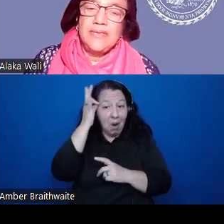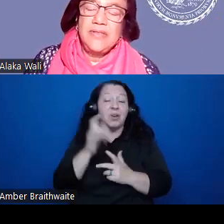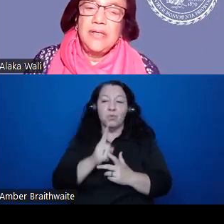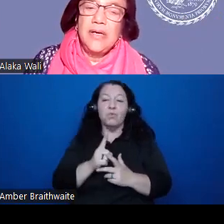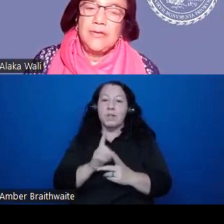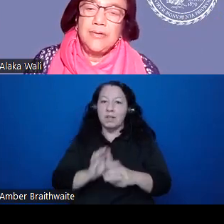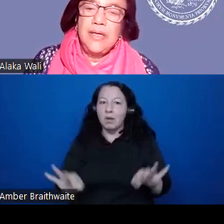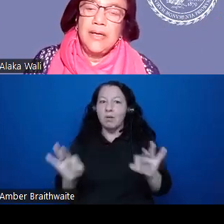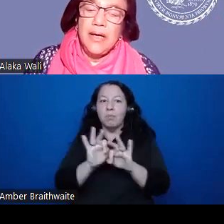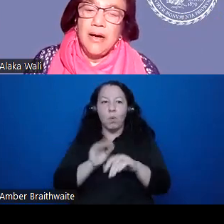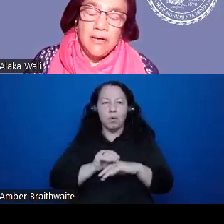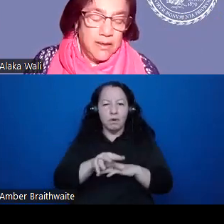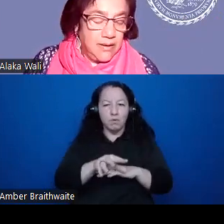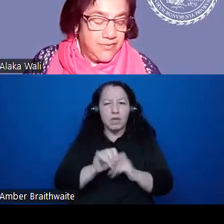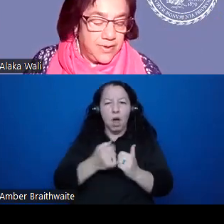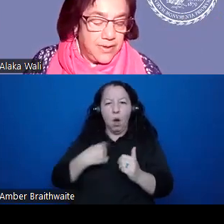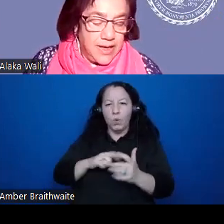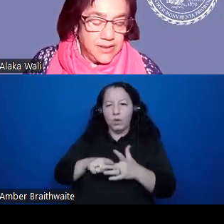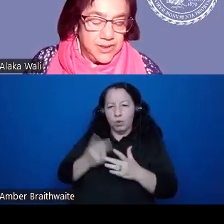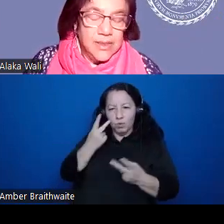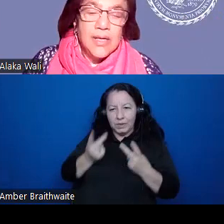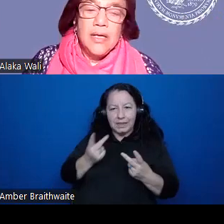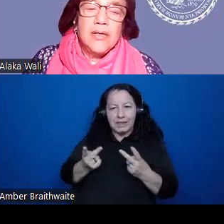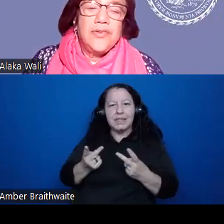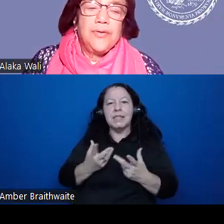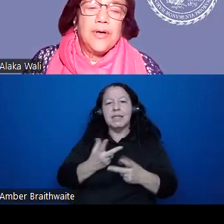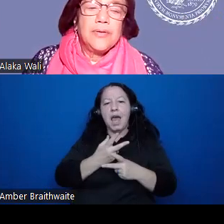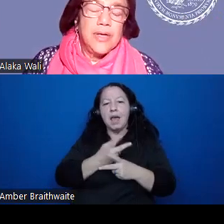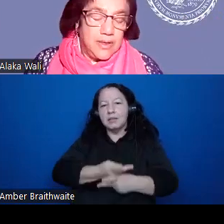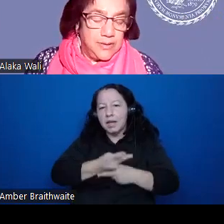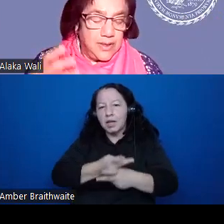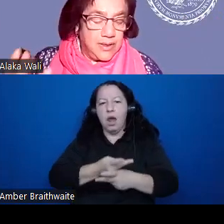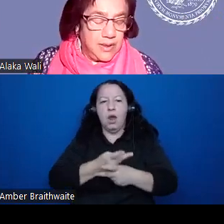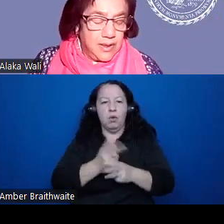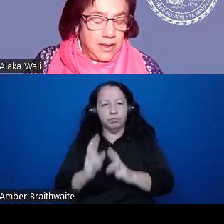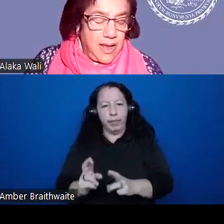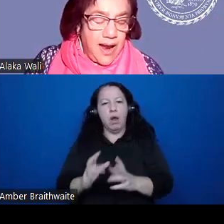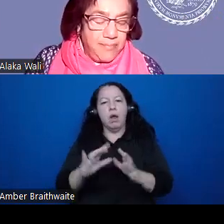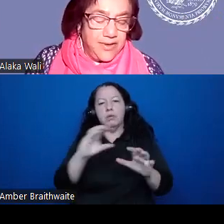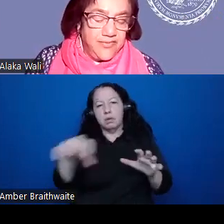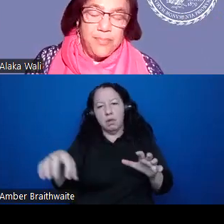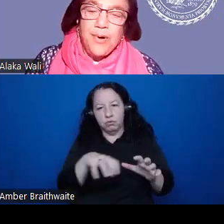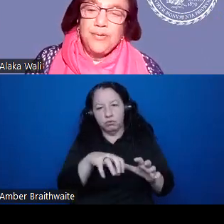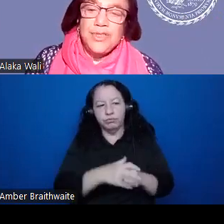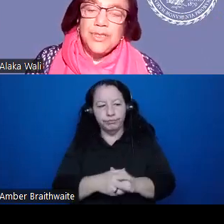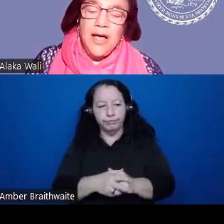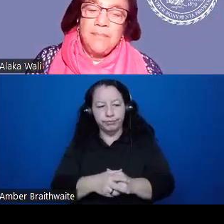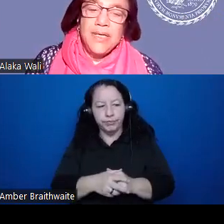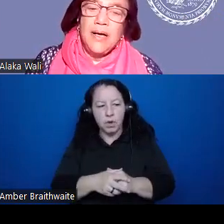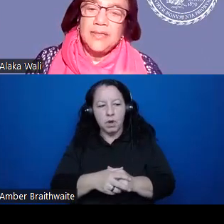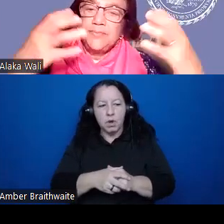to see and treat and care for the collection. So the collaborative